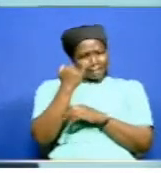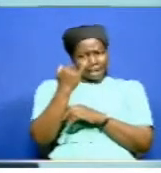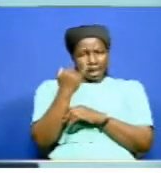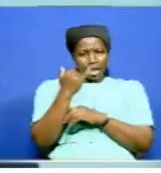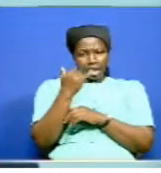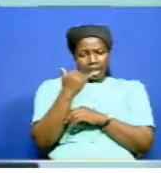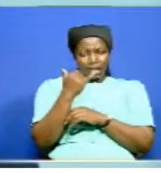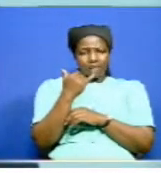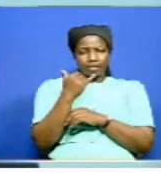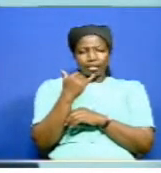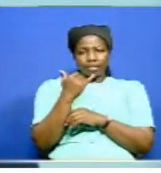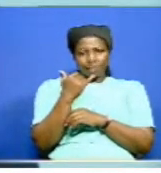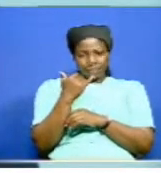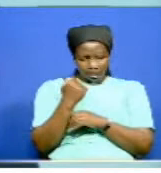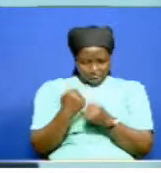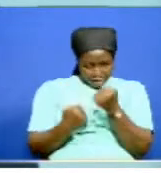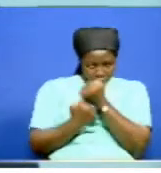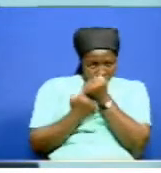of